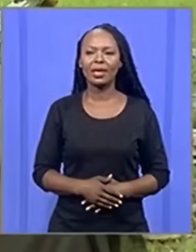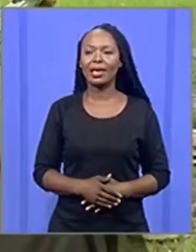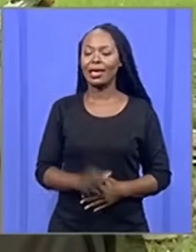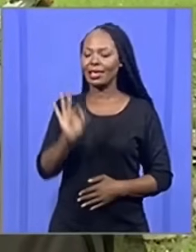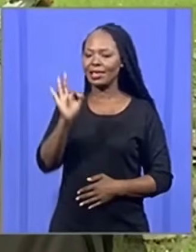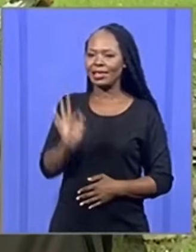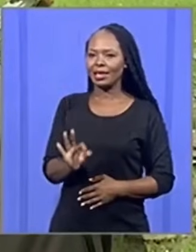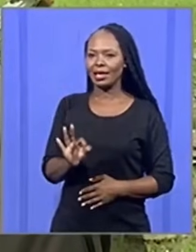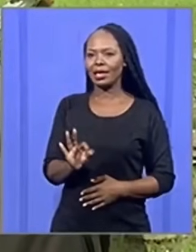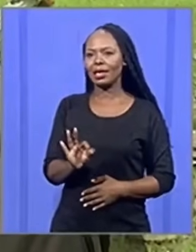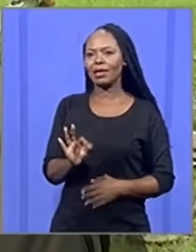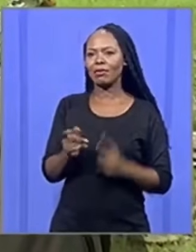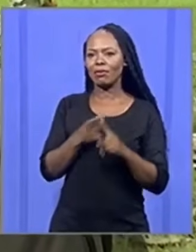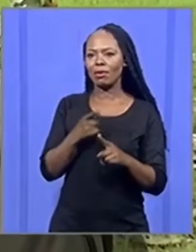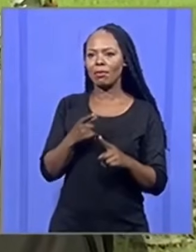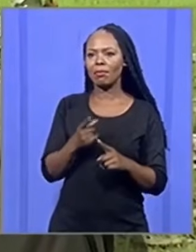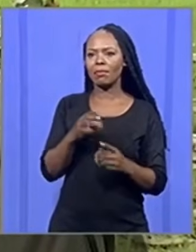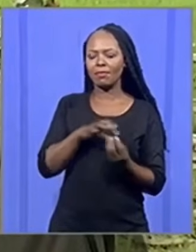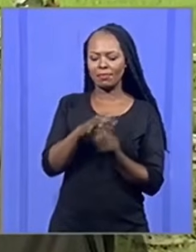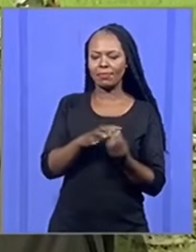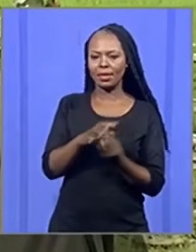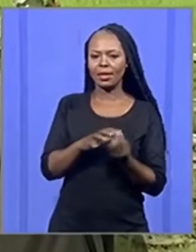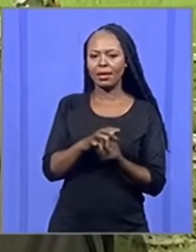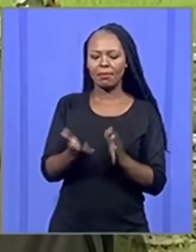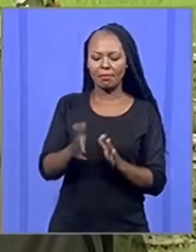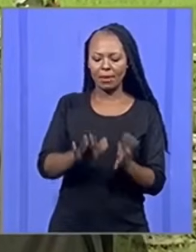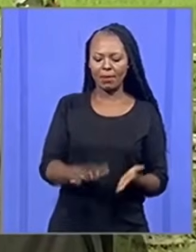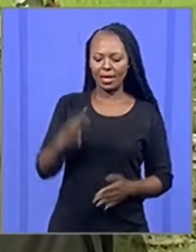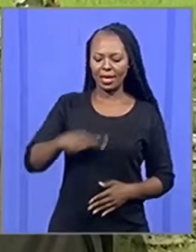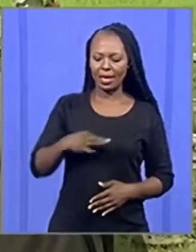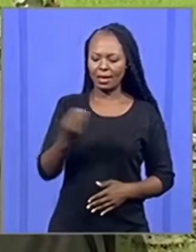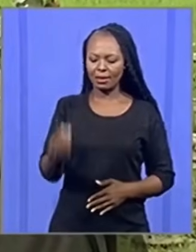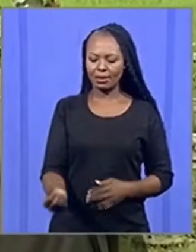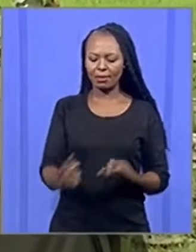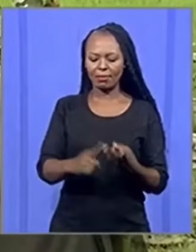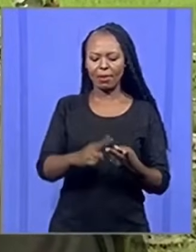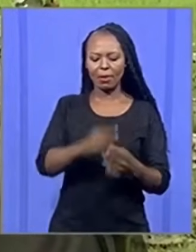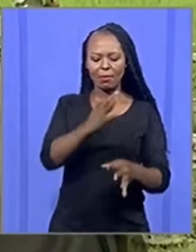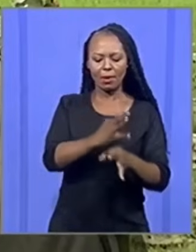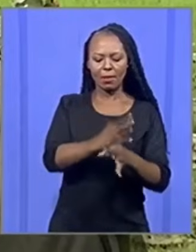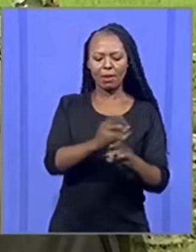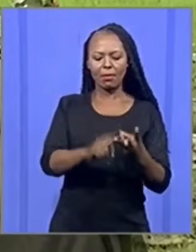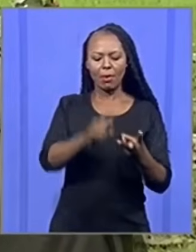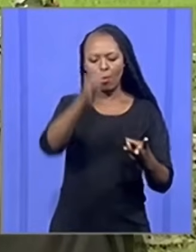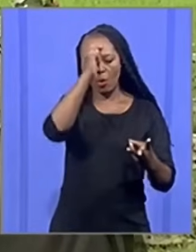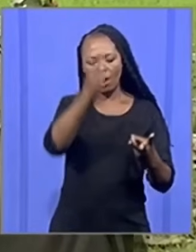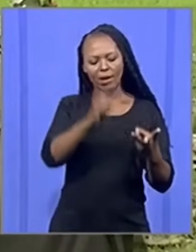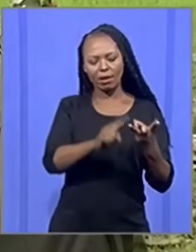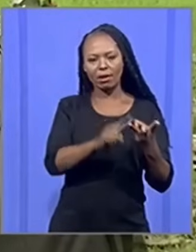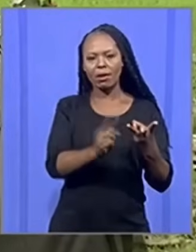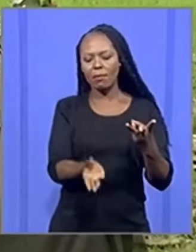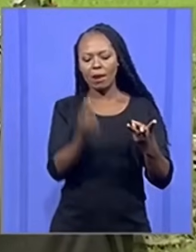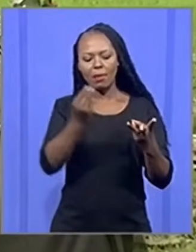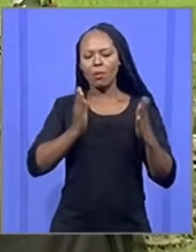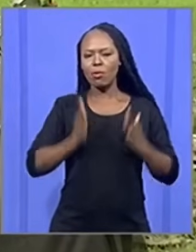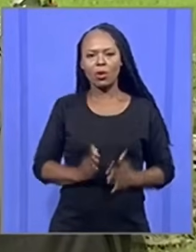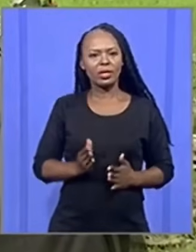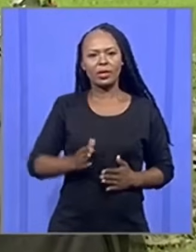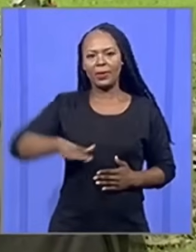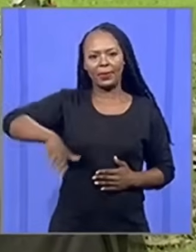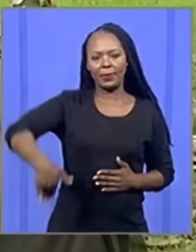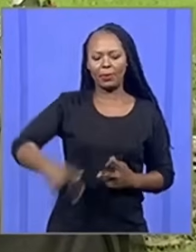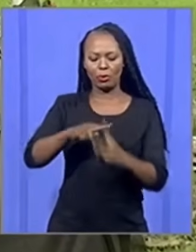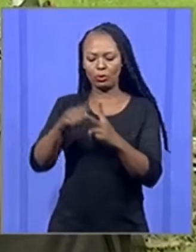passed away. The little girl's body has been found, but the dad and the little boy is still missing. And it's